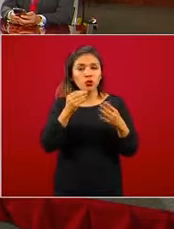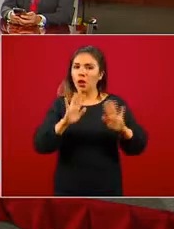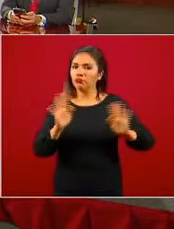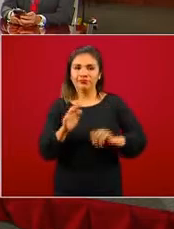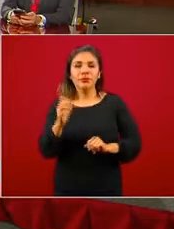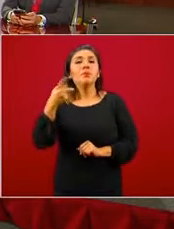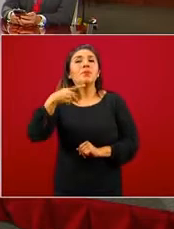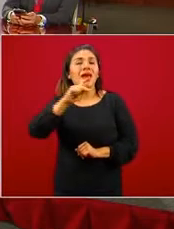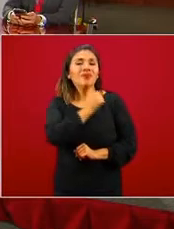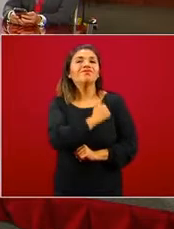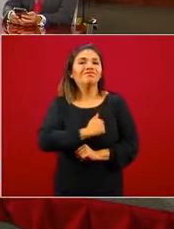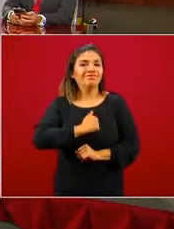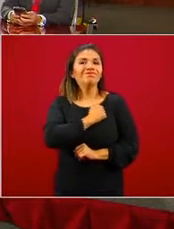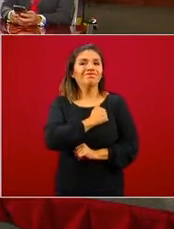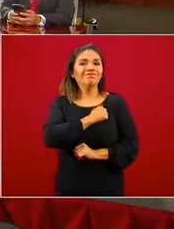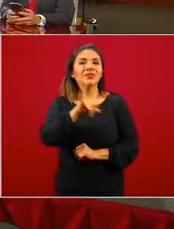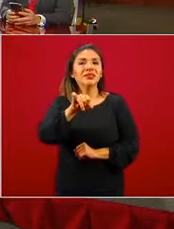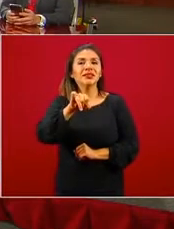big number.